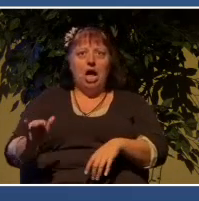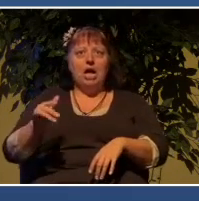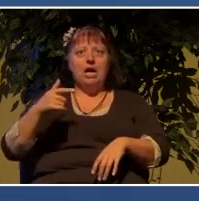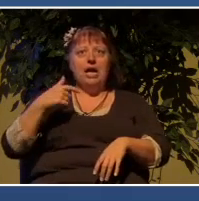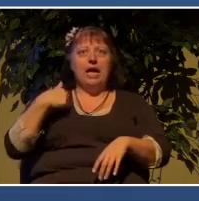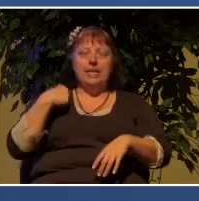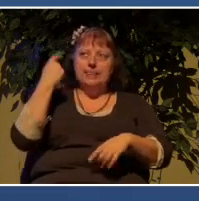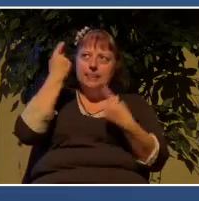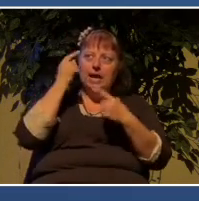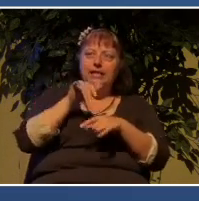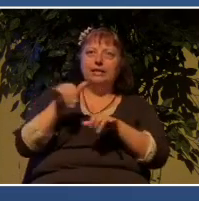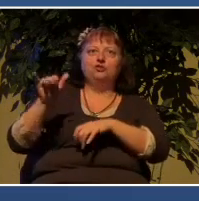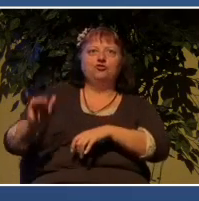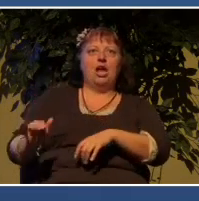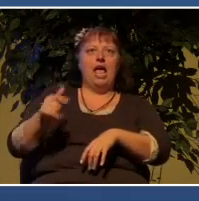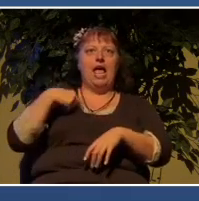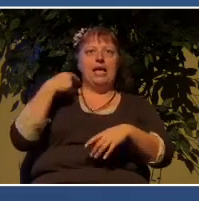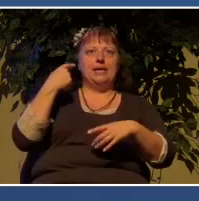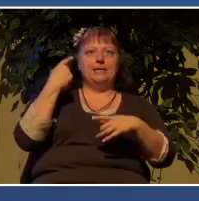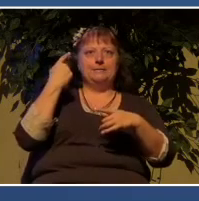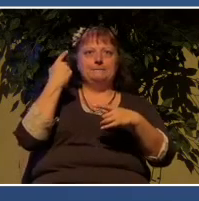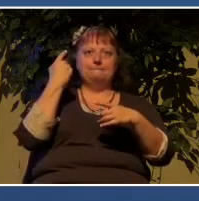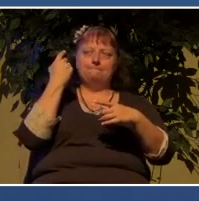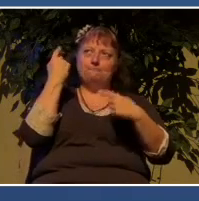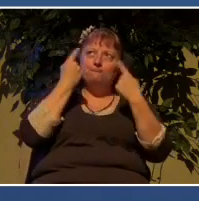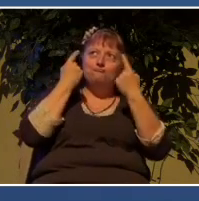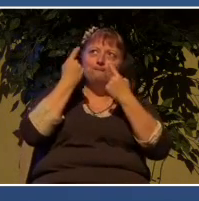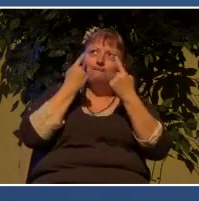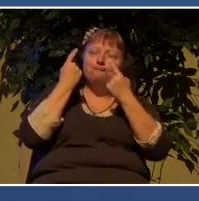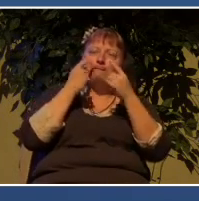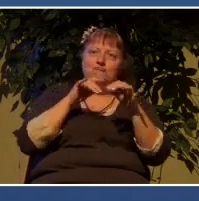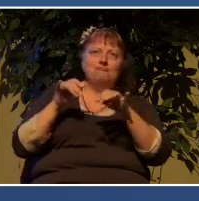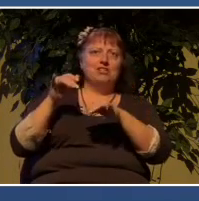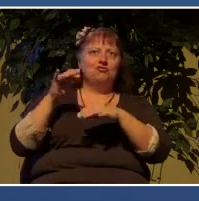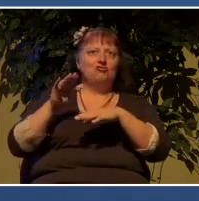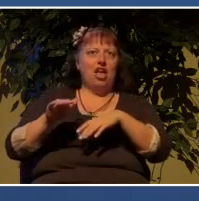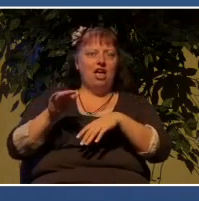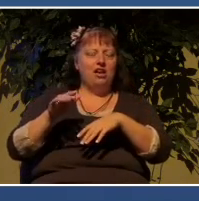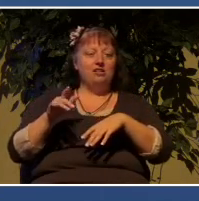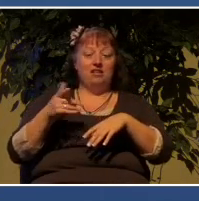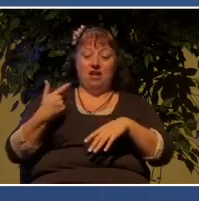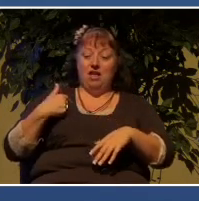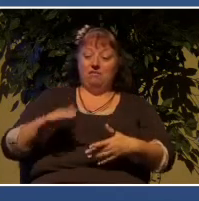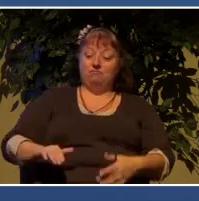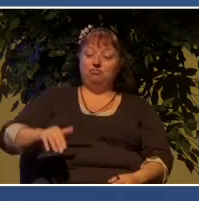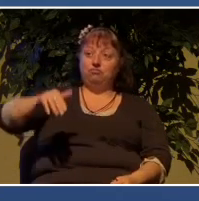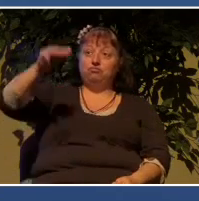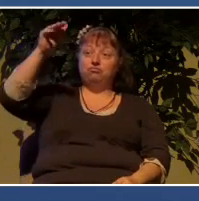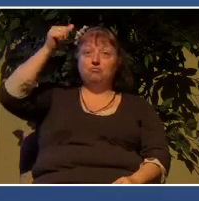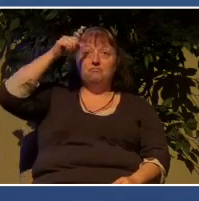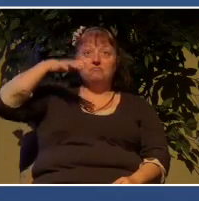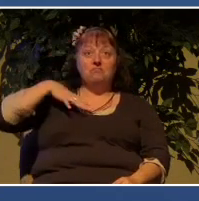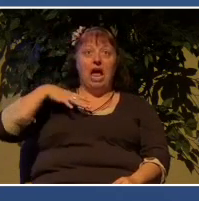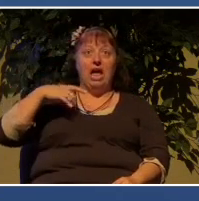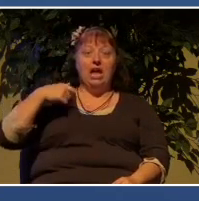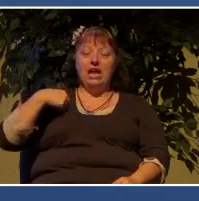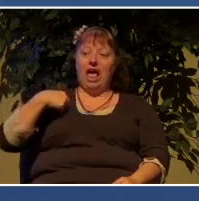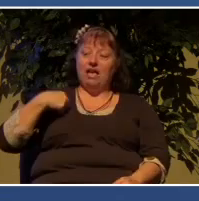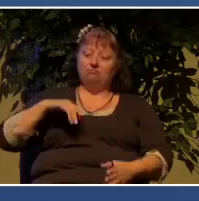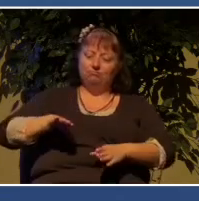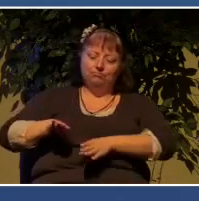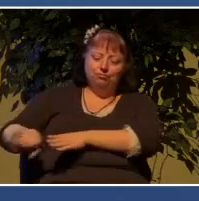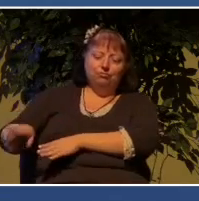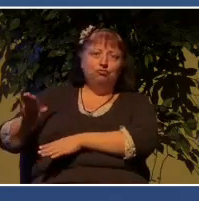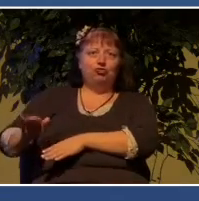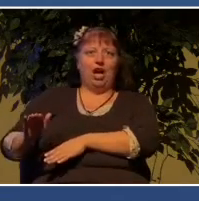man, I put childish ways behind me. And then verse 13, now these three remain, faith, hope,